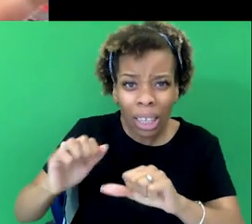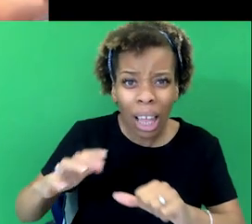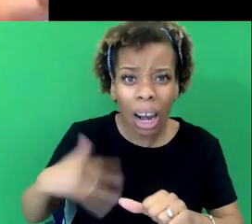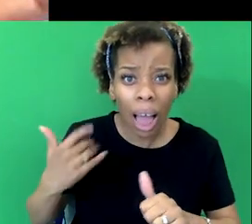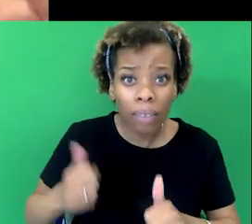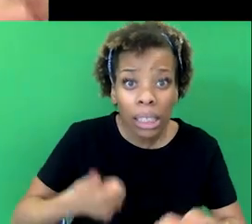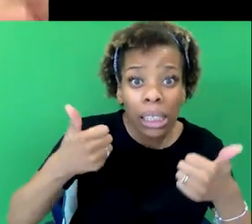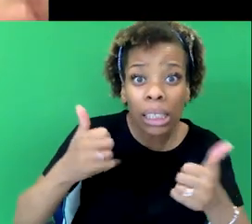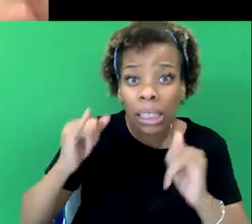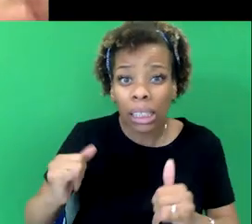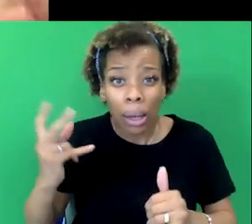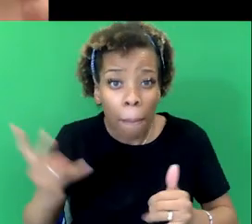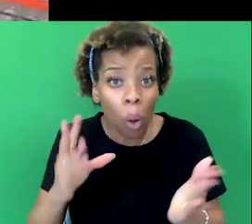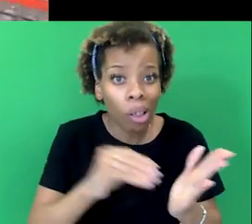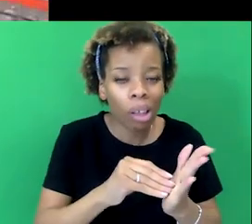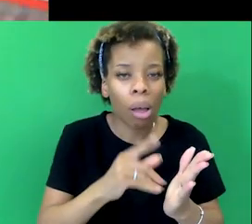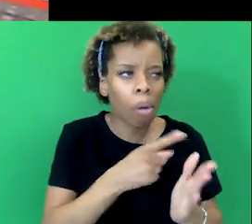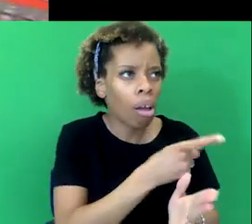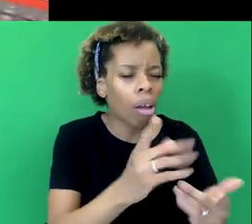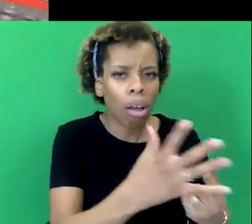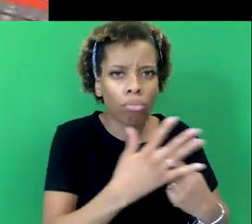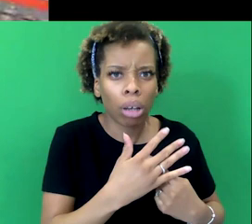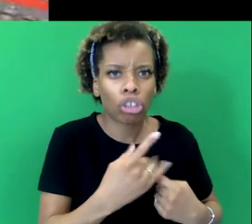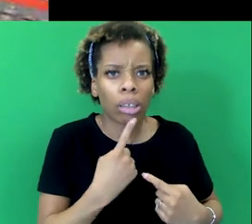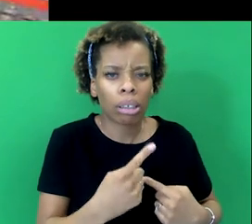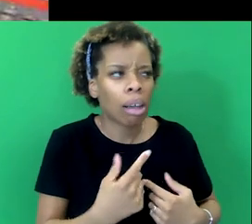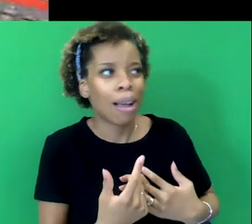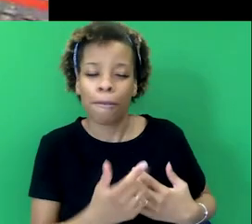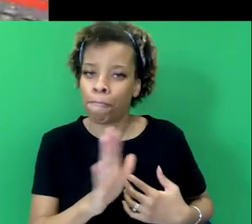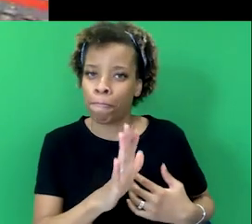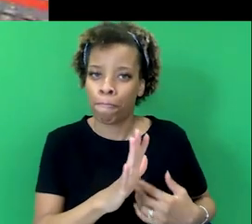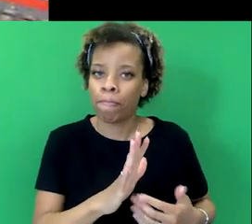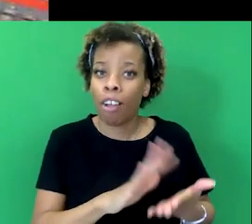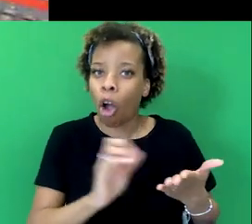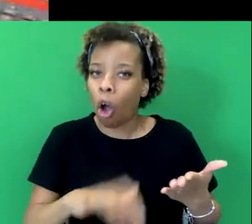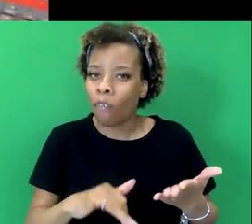and often in the same piece of work. But when there's so few